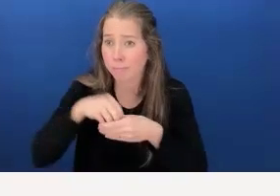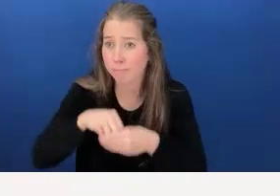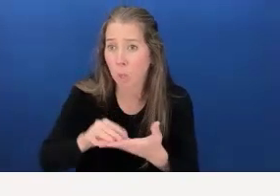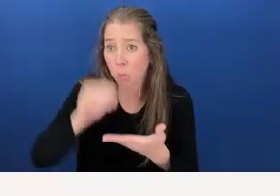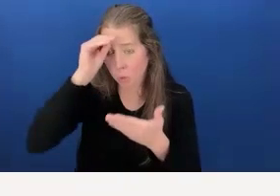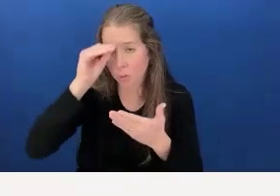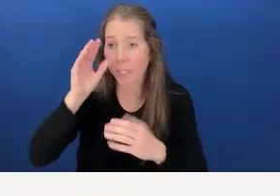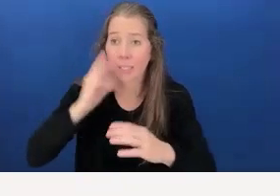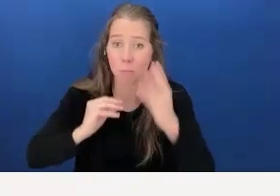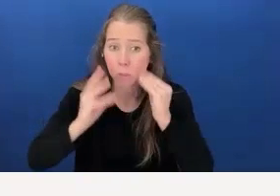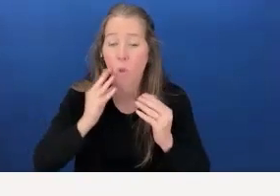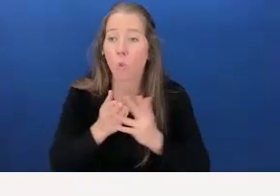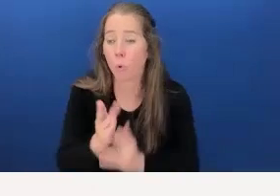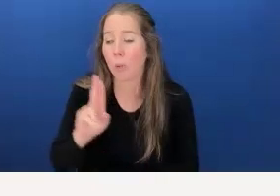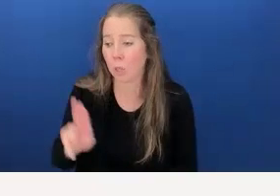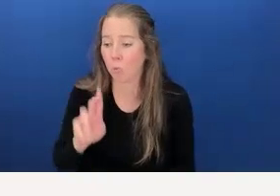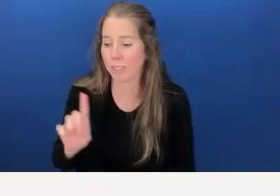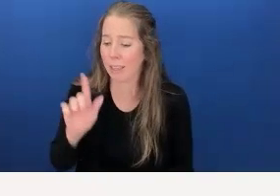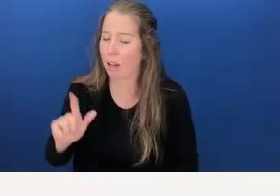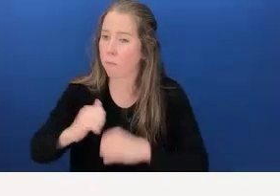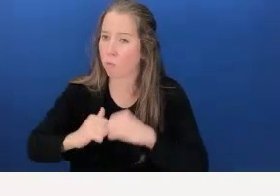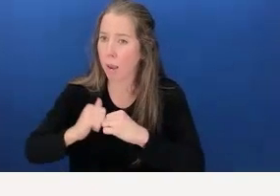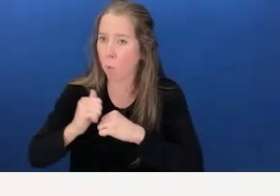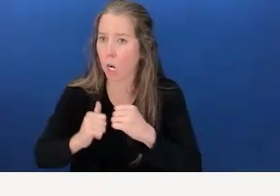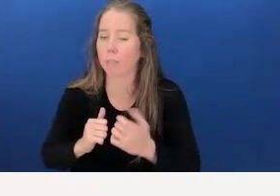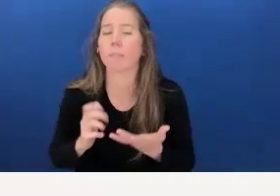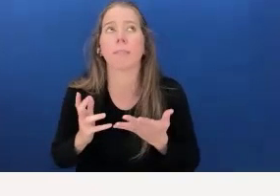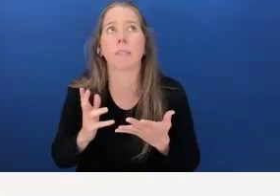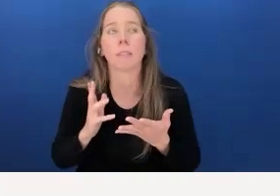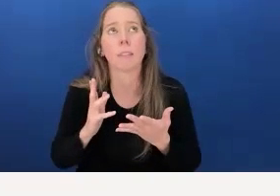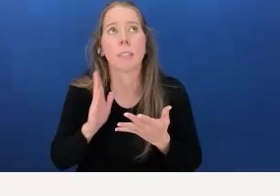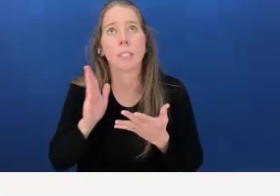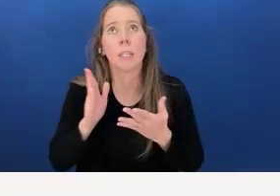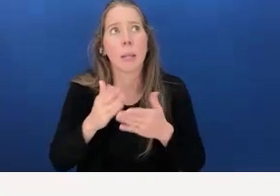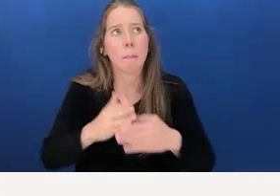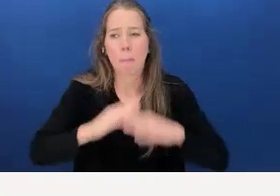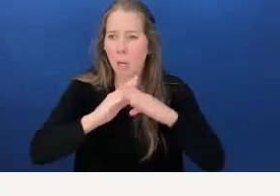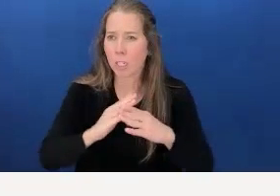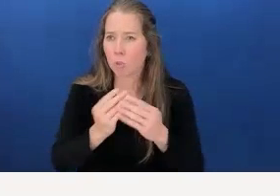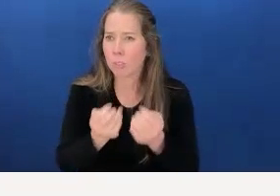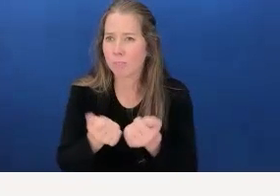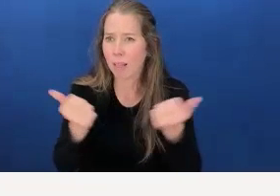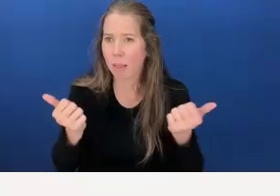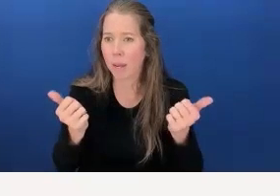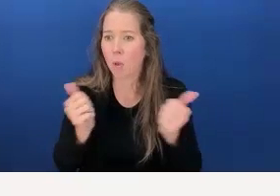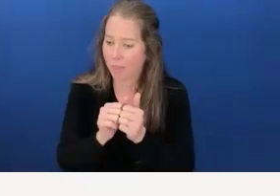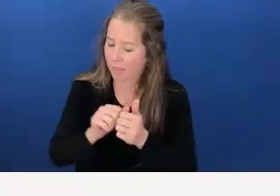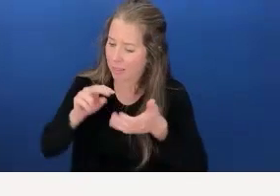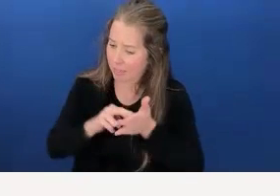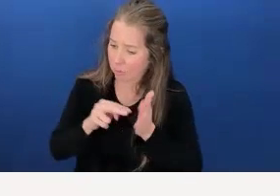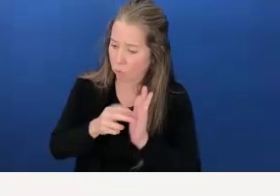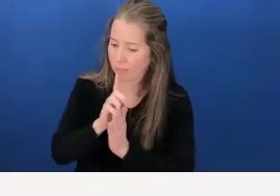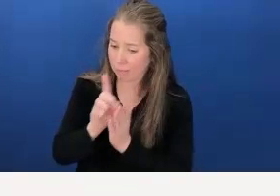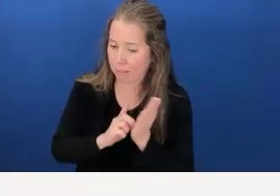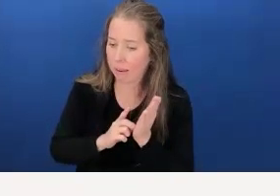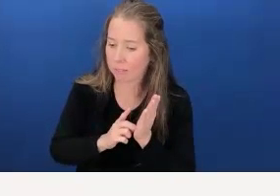the UDL framework. And really, it's to eliminate barriers with intentional design so